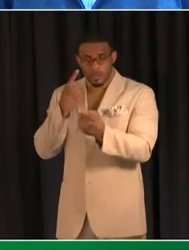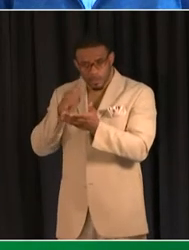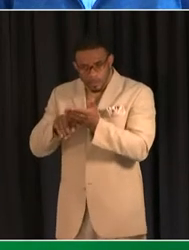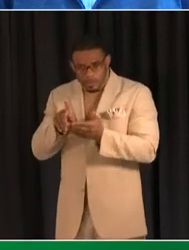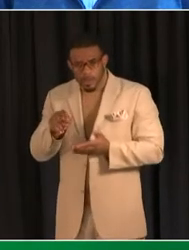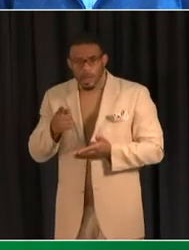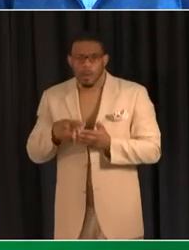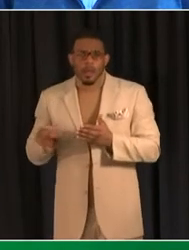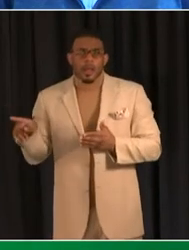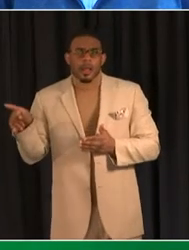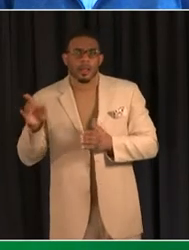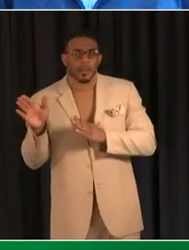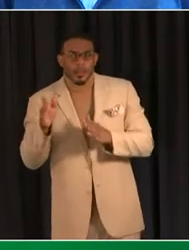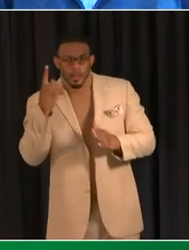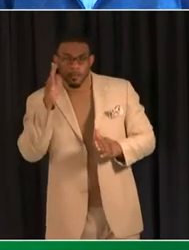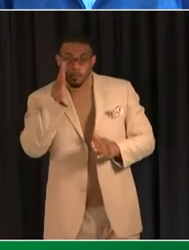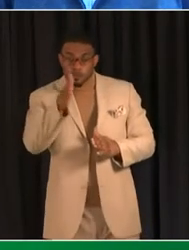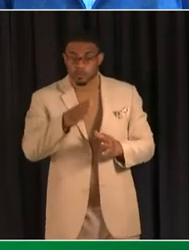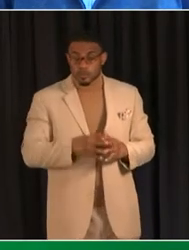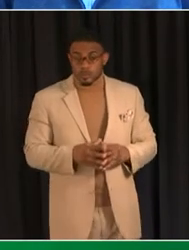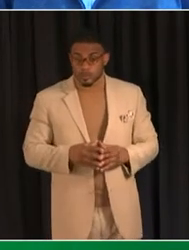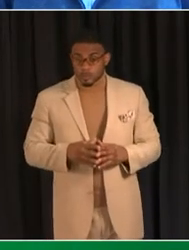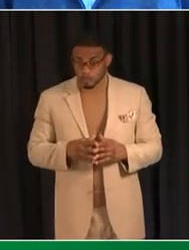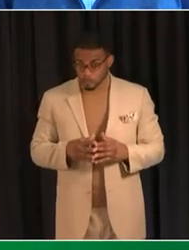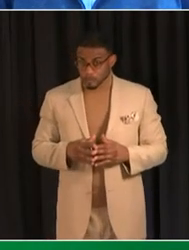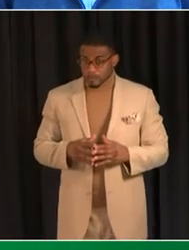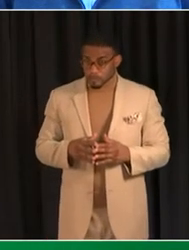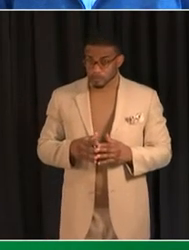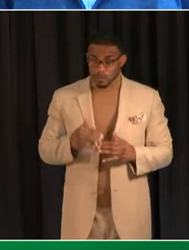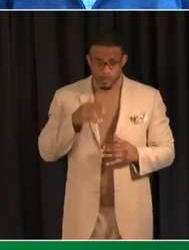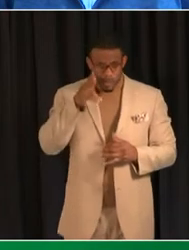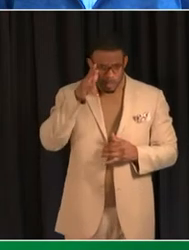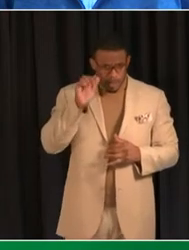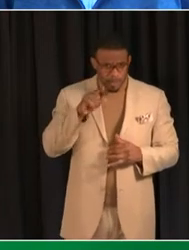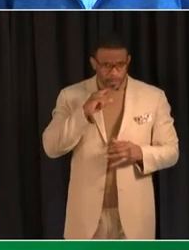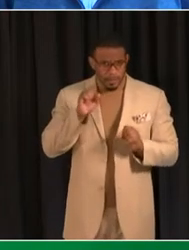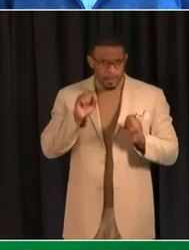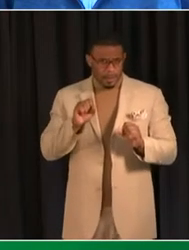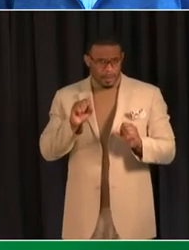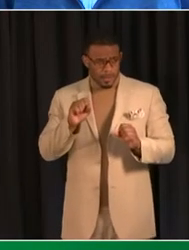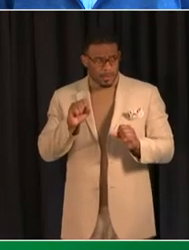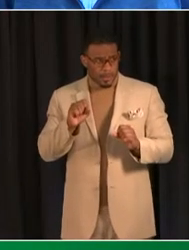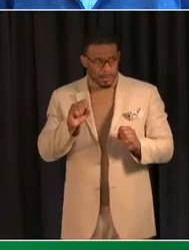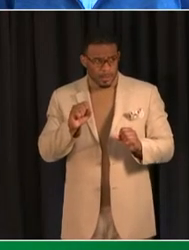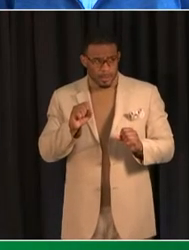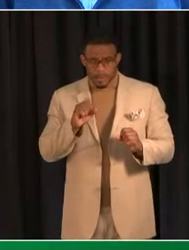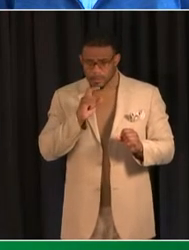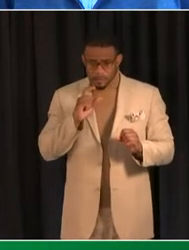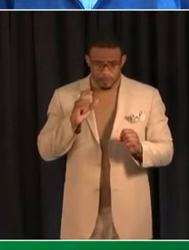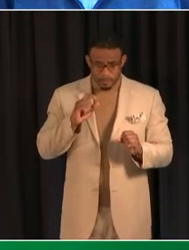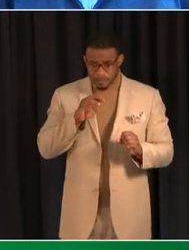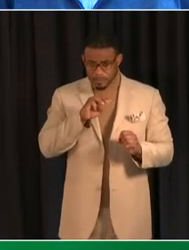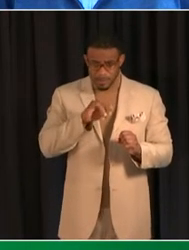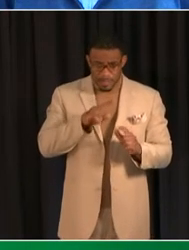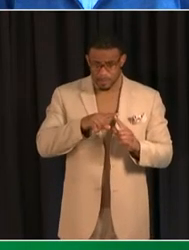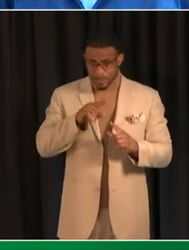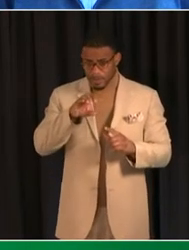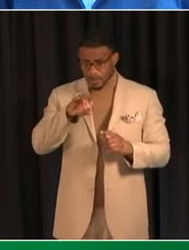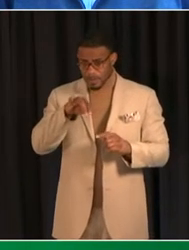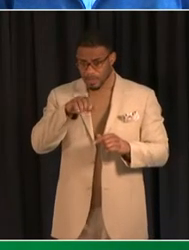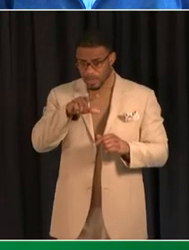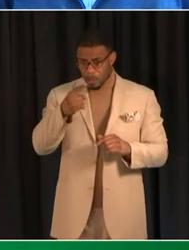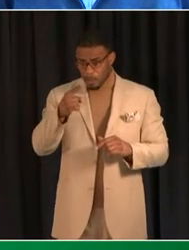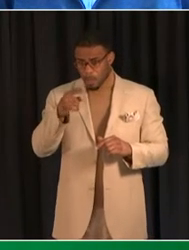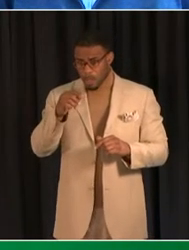sort of find out what their plans are for the future. And we're hearing that there are potential openings in April and May from the Capital